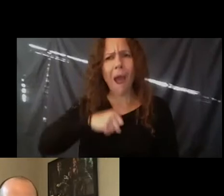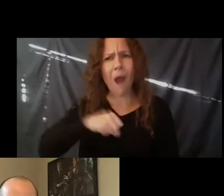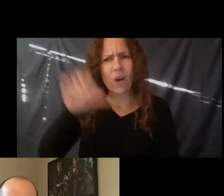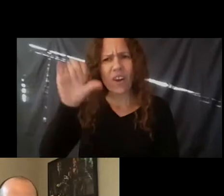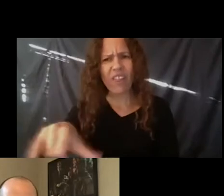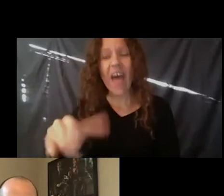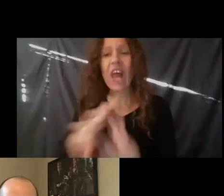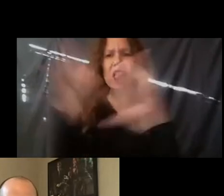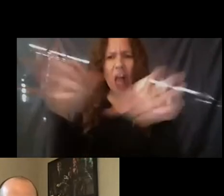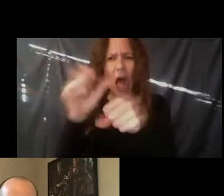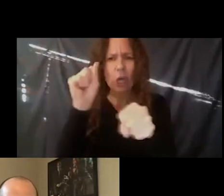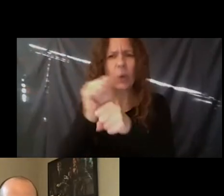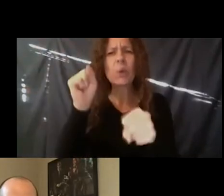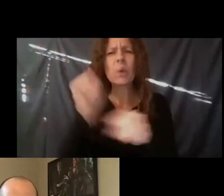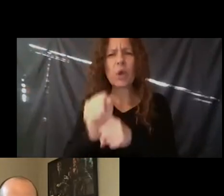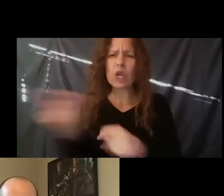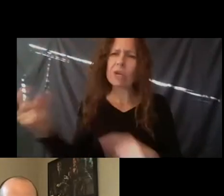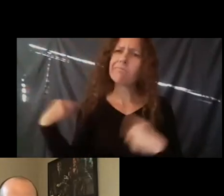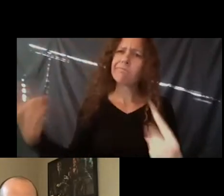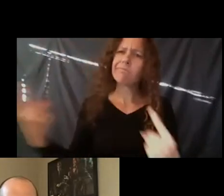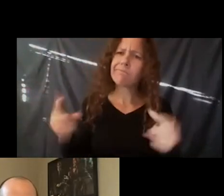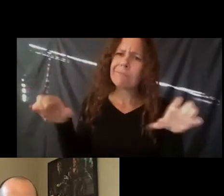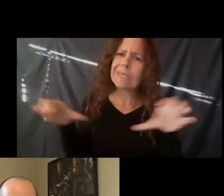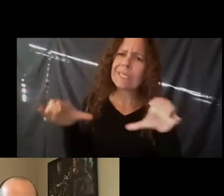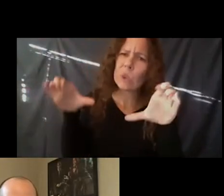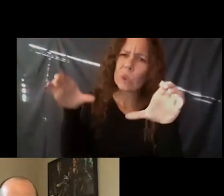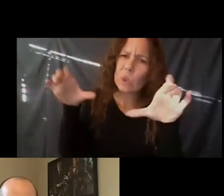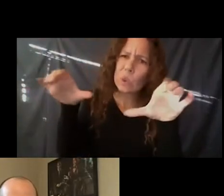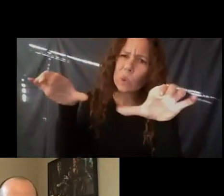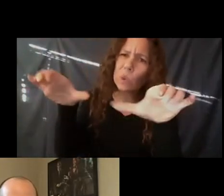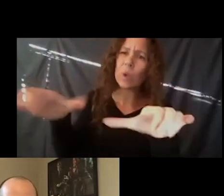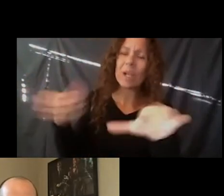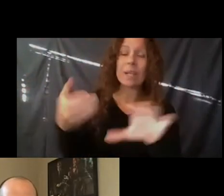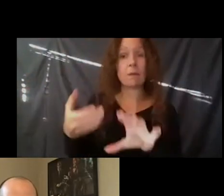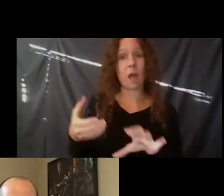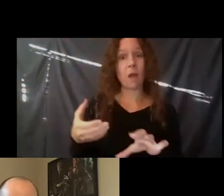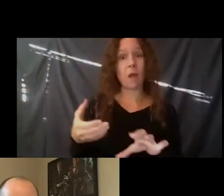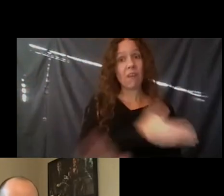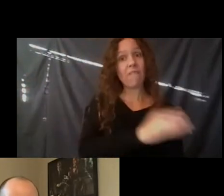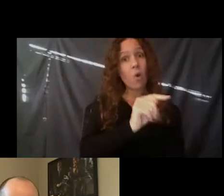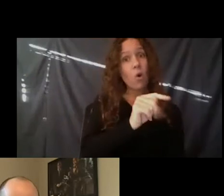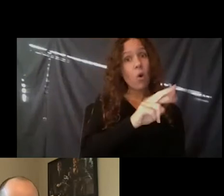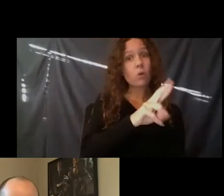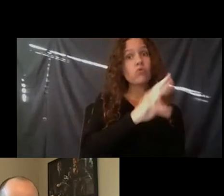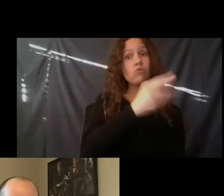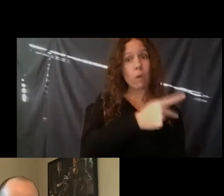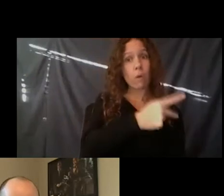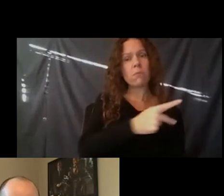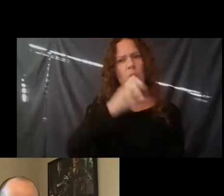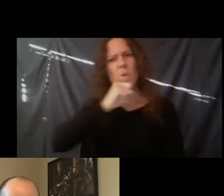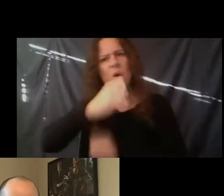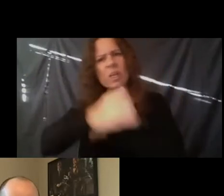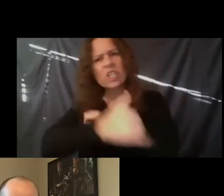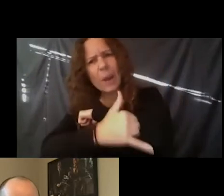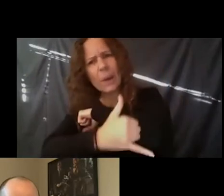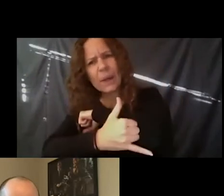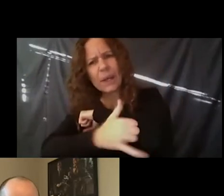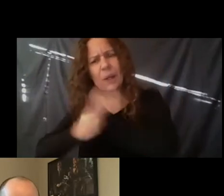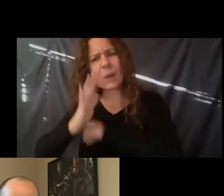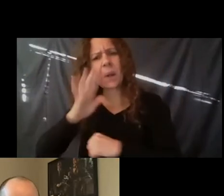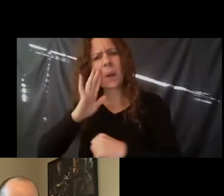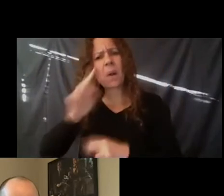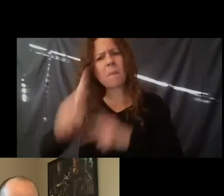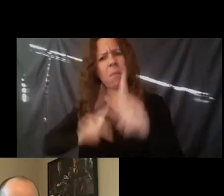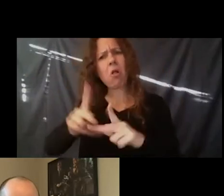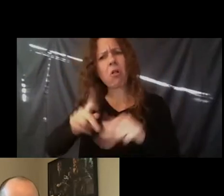of work that has been done before Trump. In Orange County, people were steadily